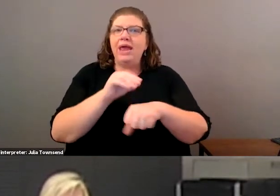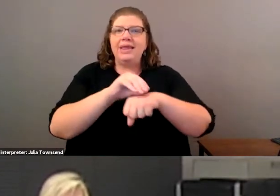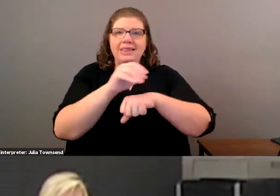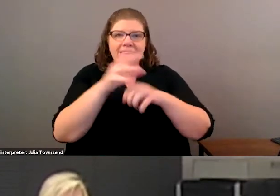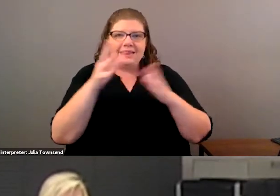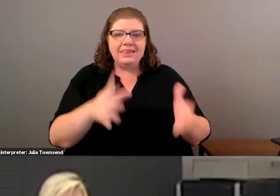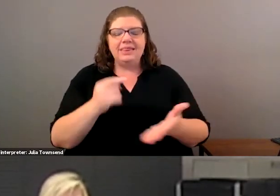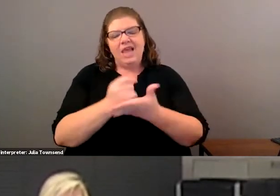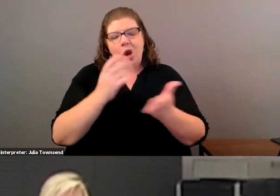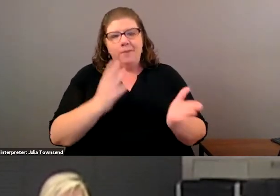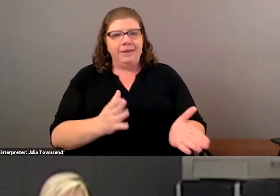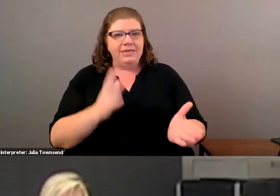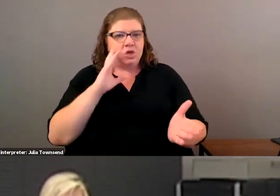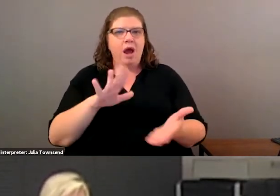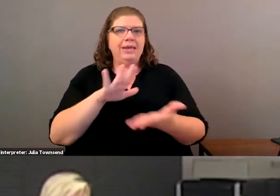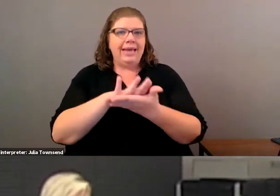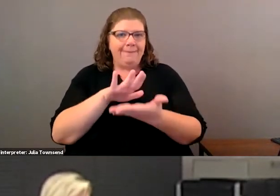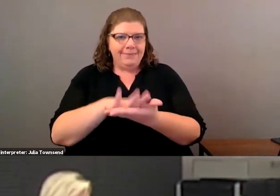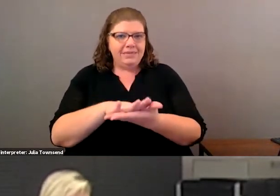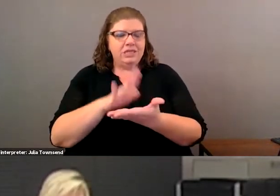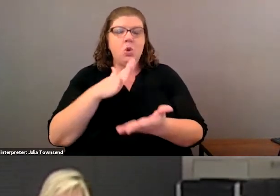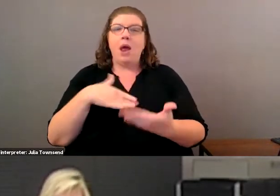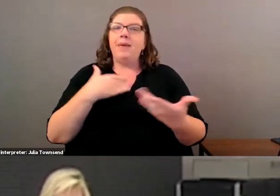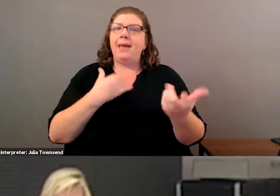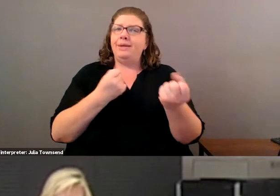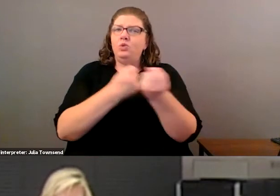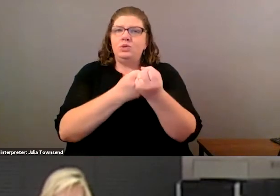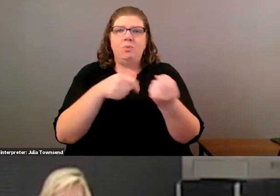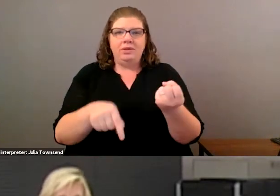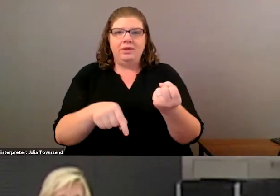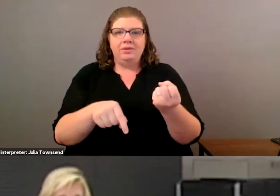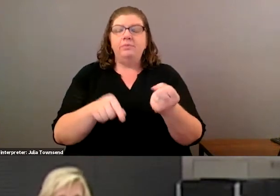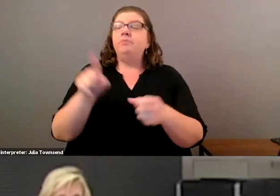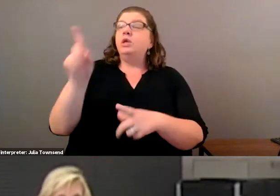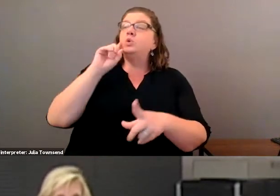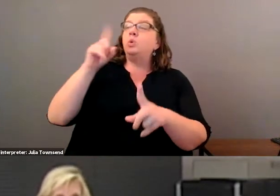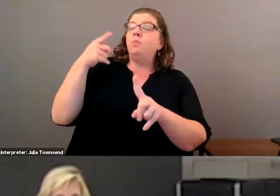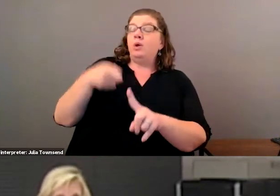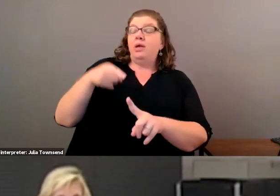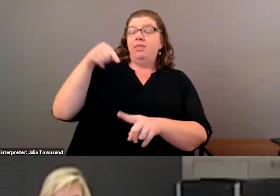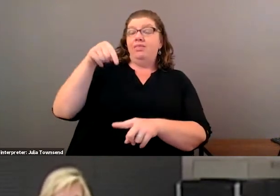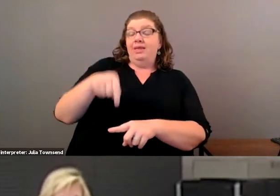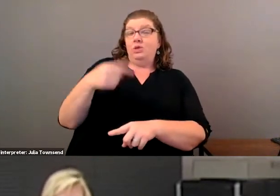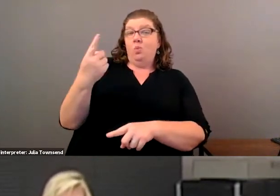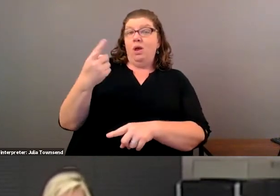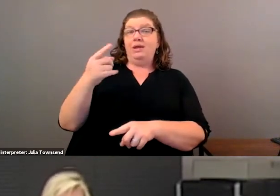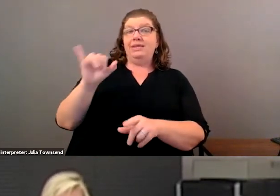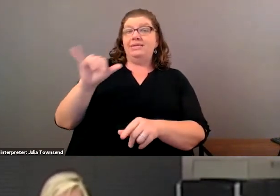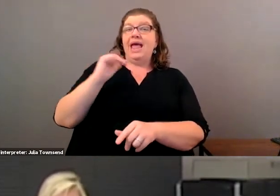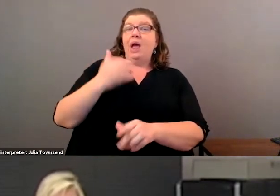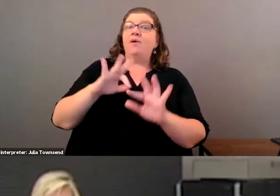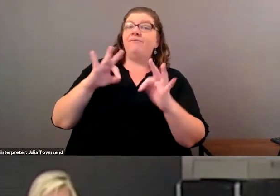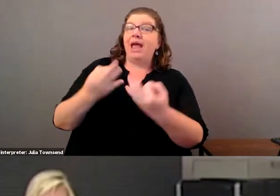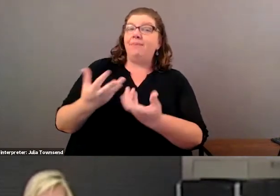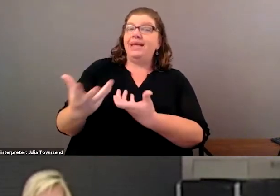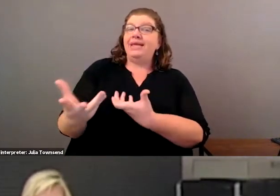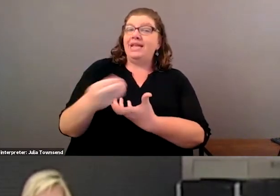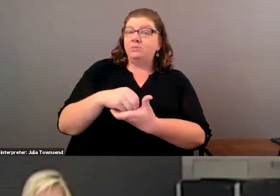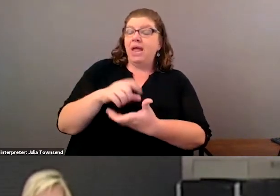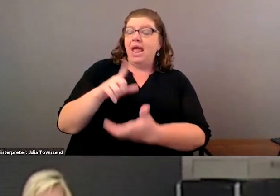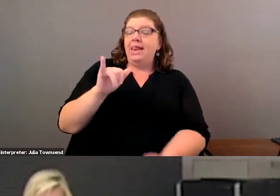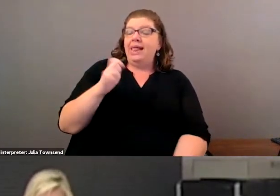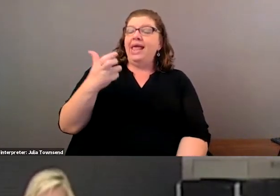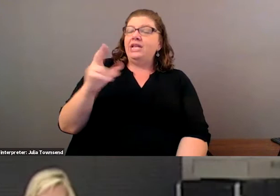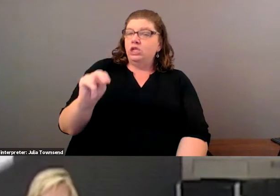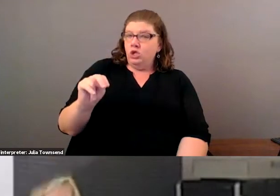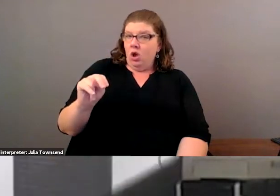So I'm happy to support this. Yeah, just to point out, this particular item is our family engagement liaisons. The next